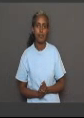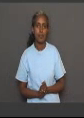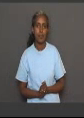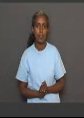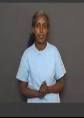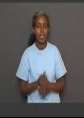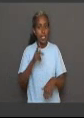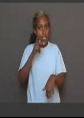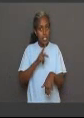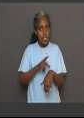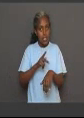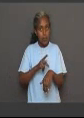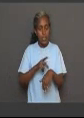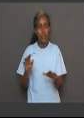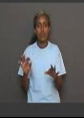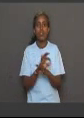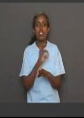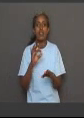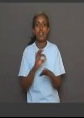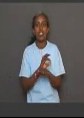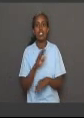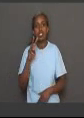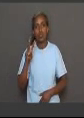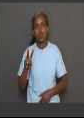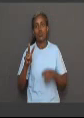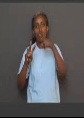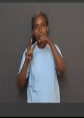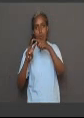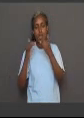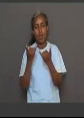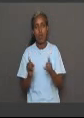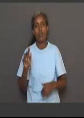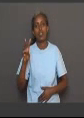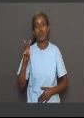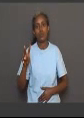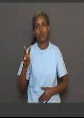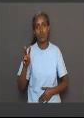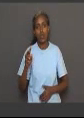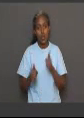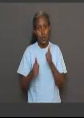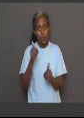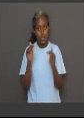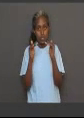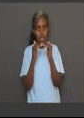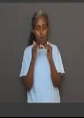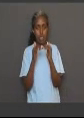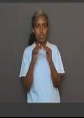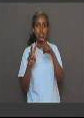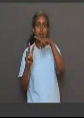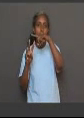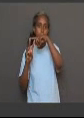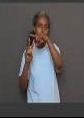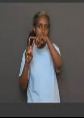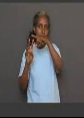The period of the function is 2 pi over 2, which equals pi.